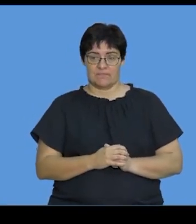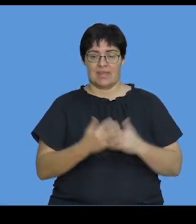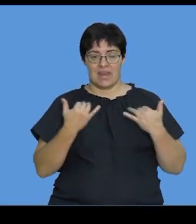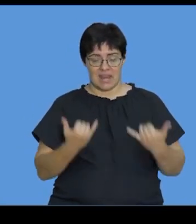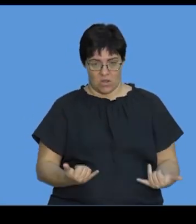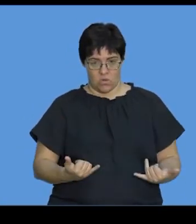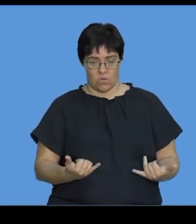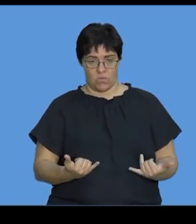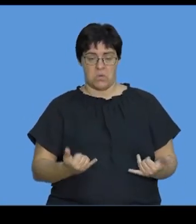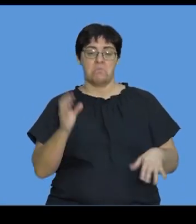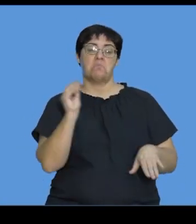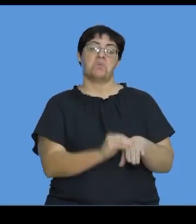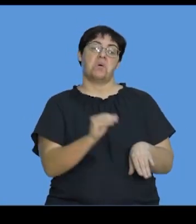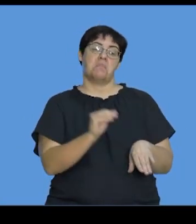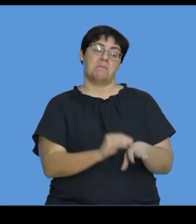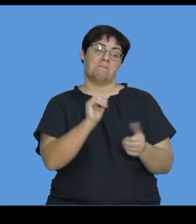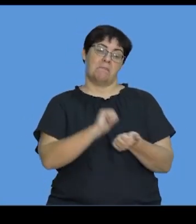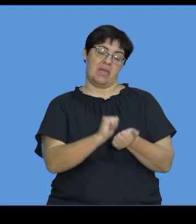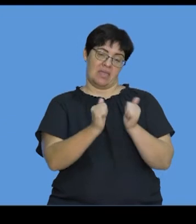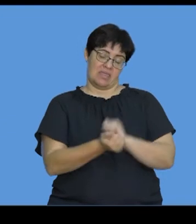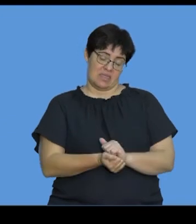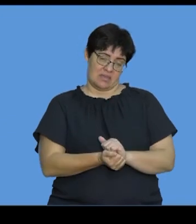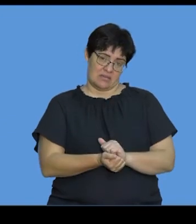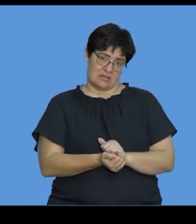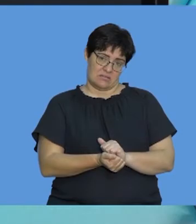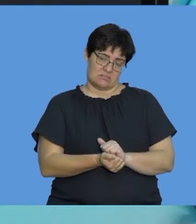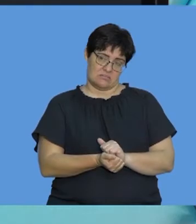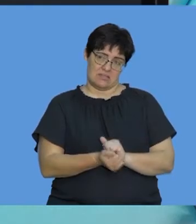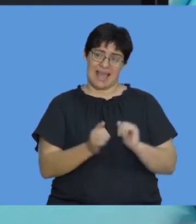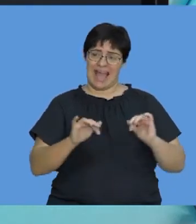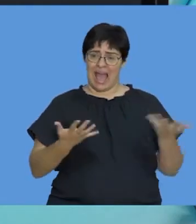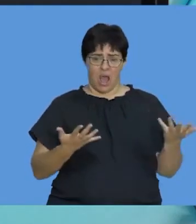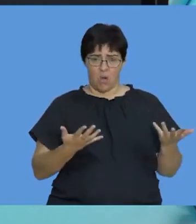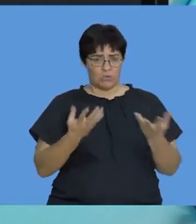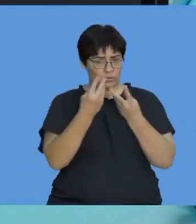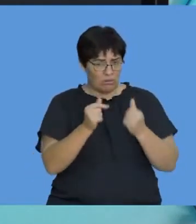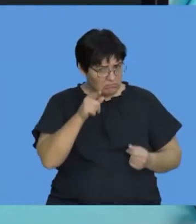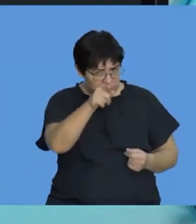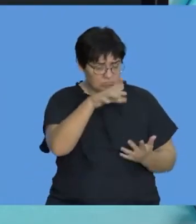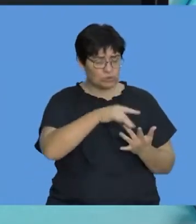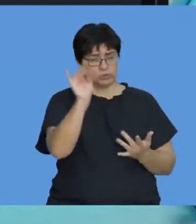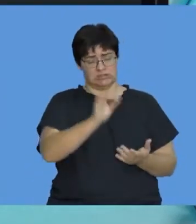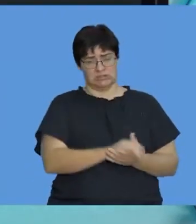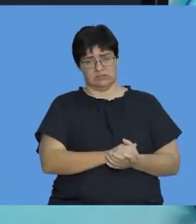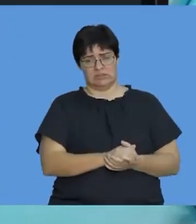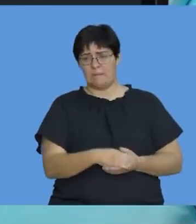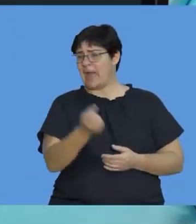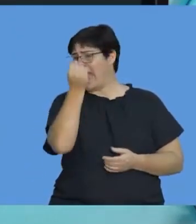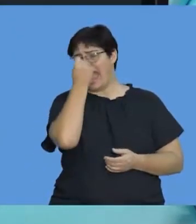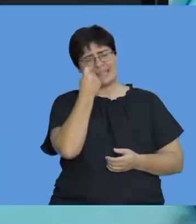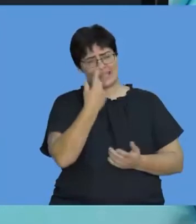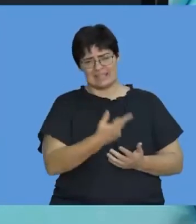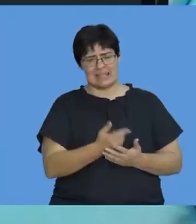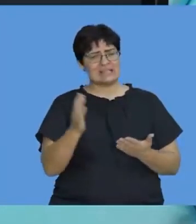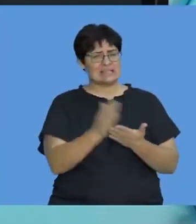Now we have a maths issue. Okay? How you solve this is up to you. I